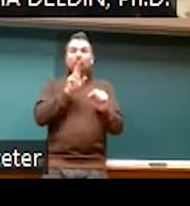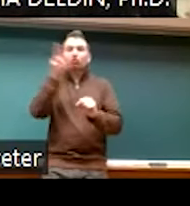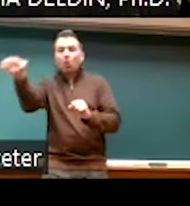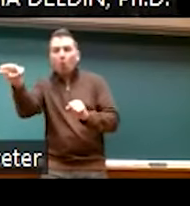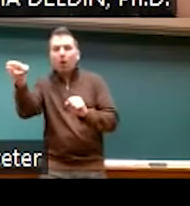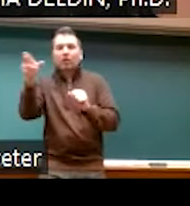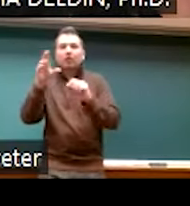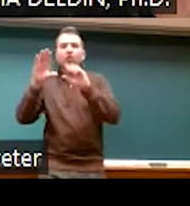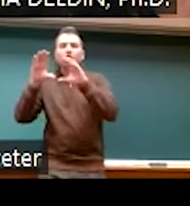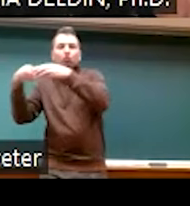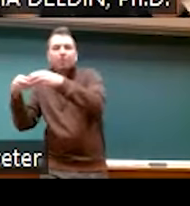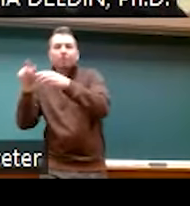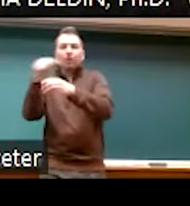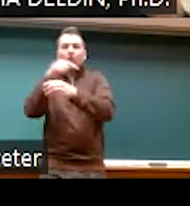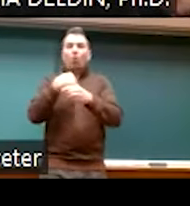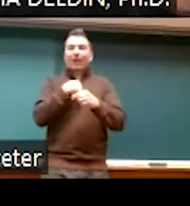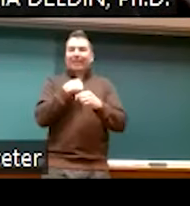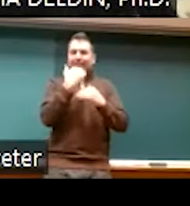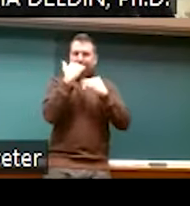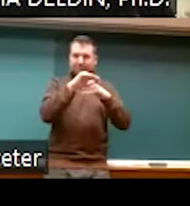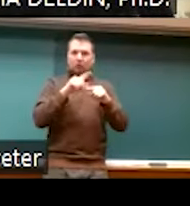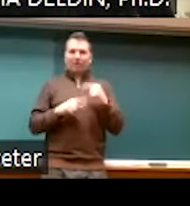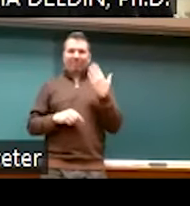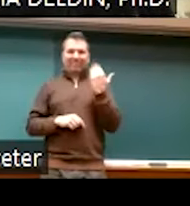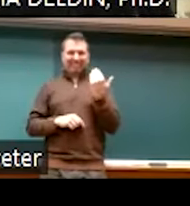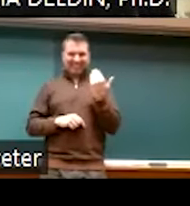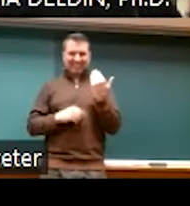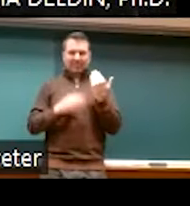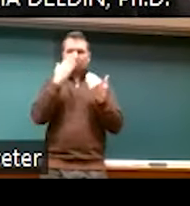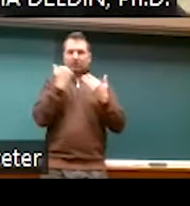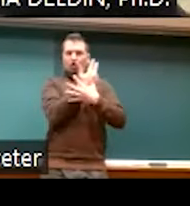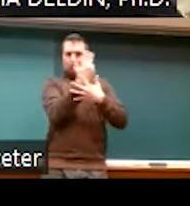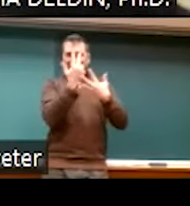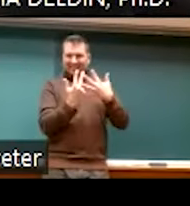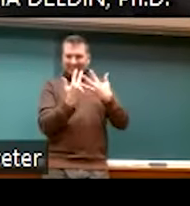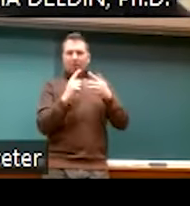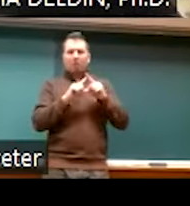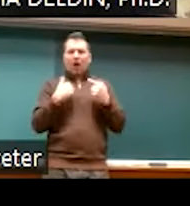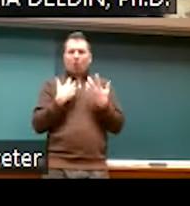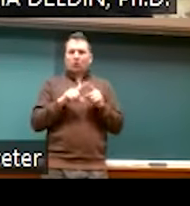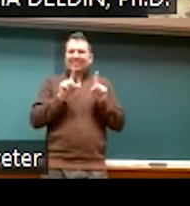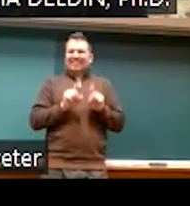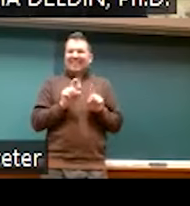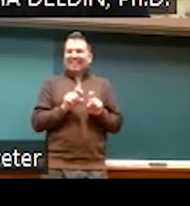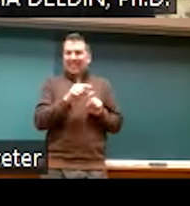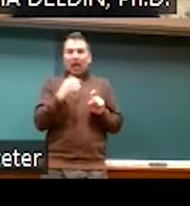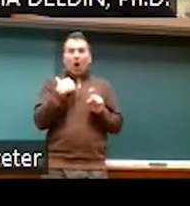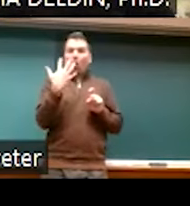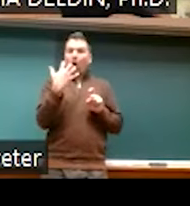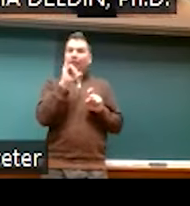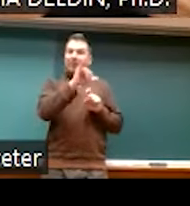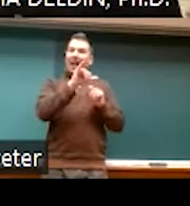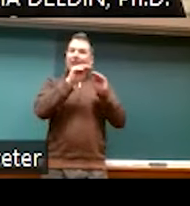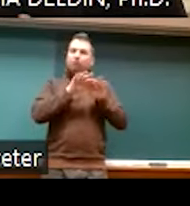groups of 15. We stopped at 15 because I wanted three of each and I wanted to start testing it. But my dream is for it to continue on forever,